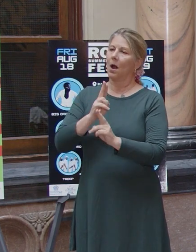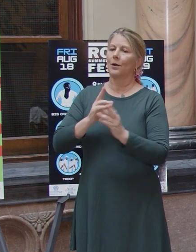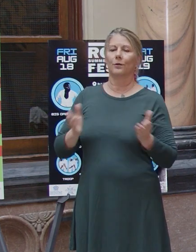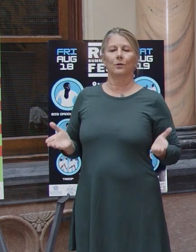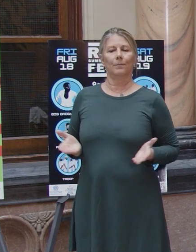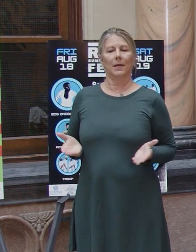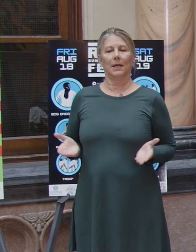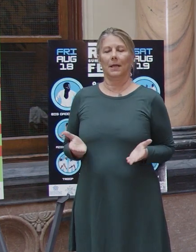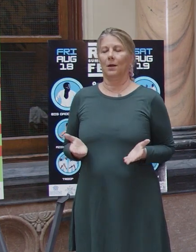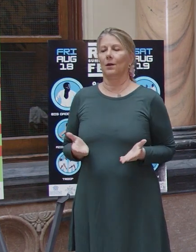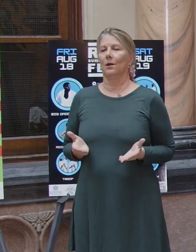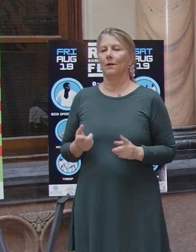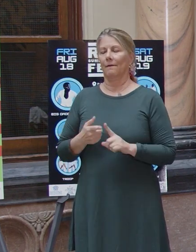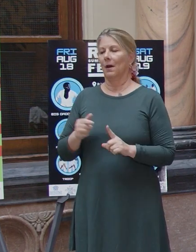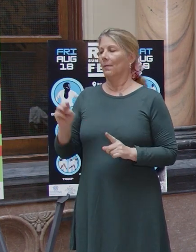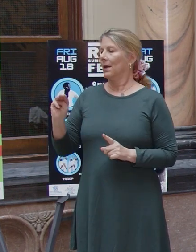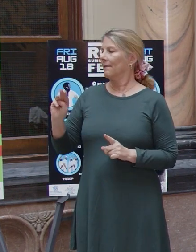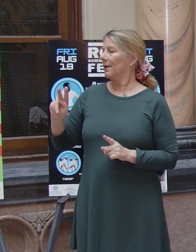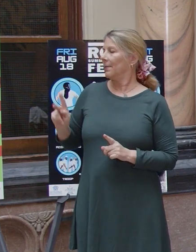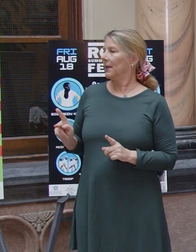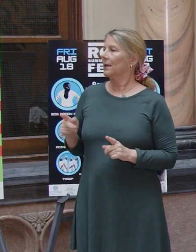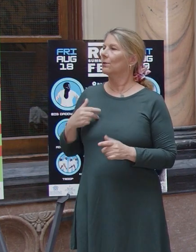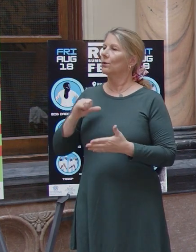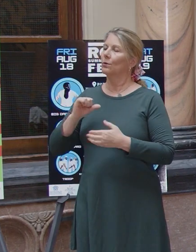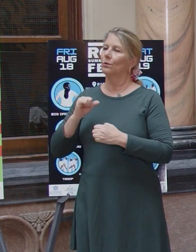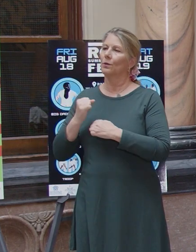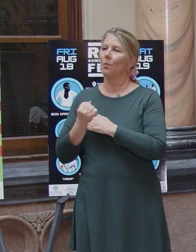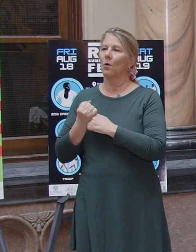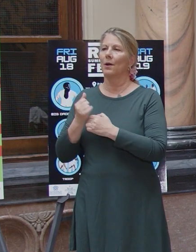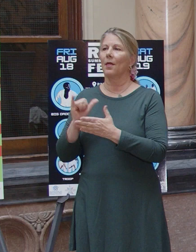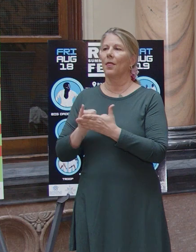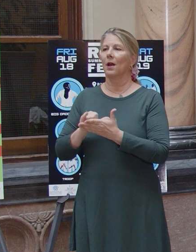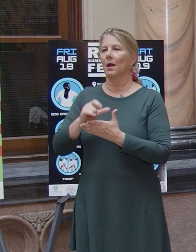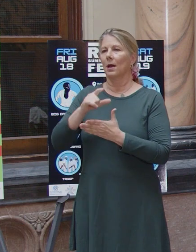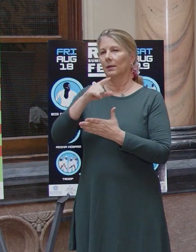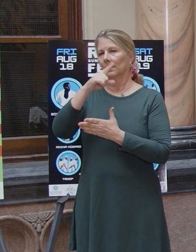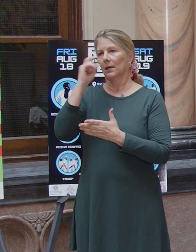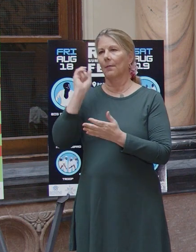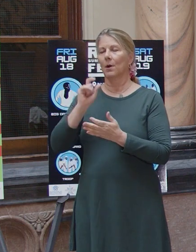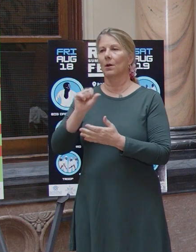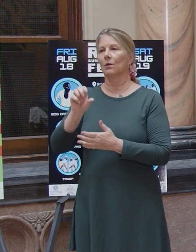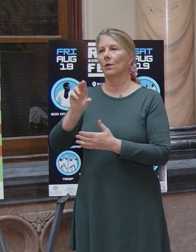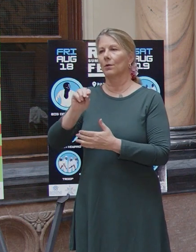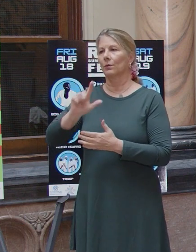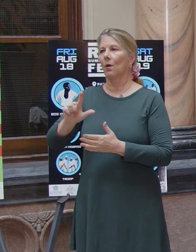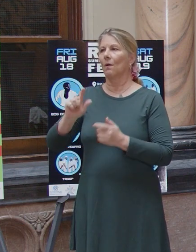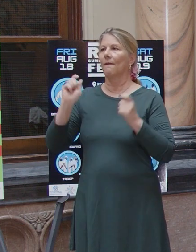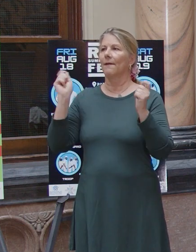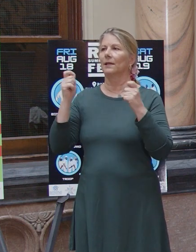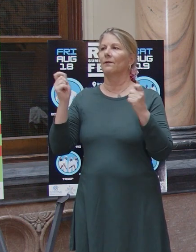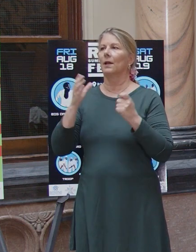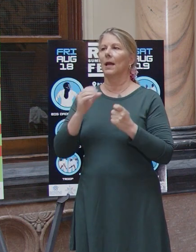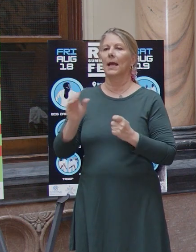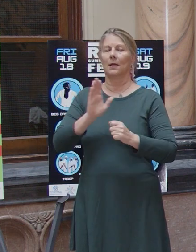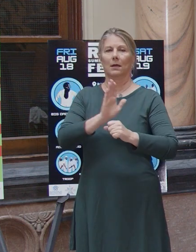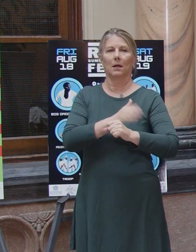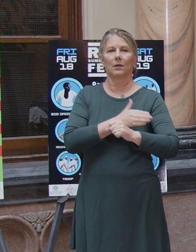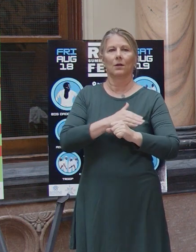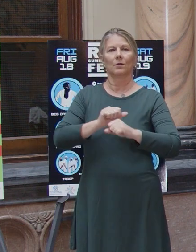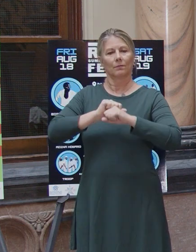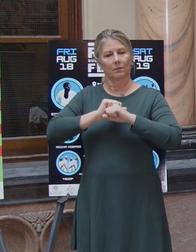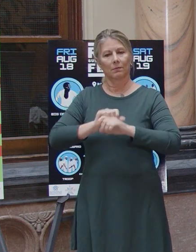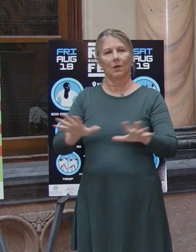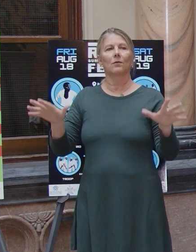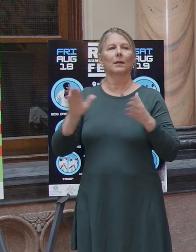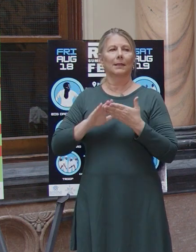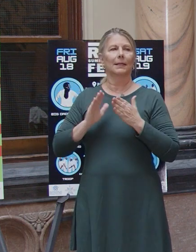MVP Healthcare to support the Rochester Summer Soul Festival and the series of community concerts across the city this